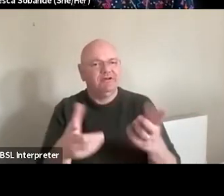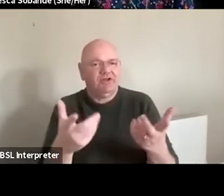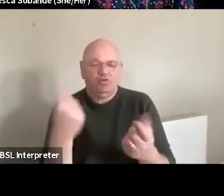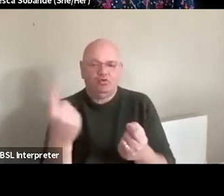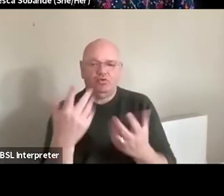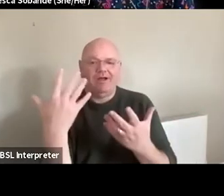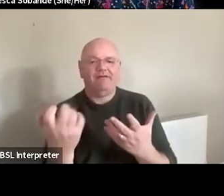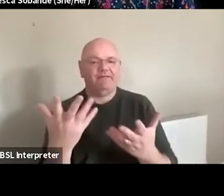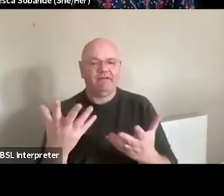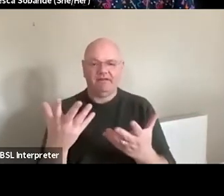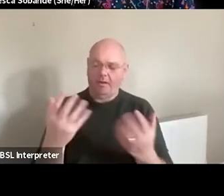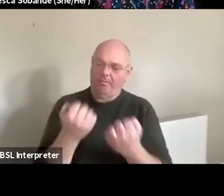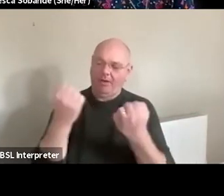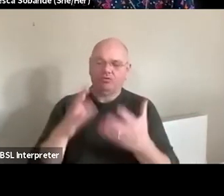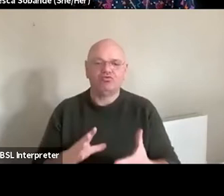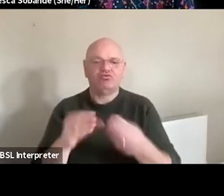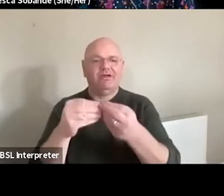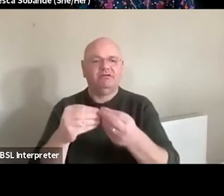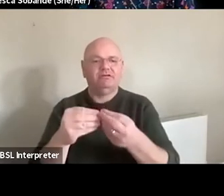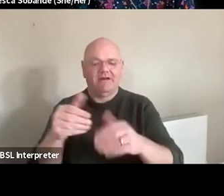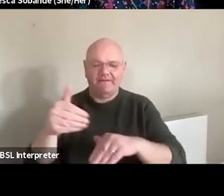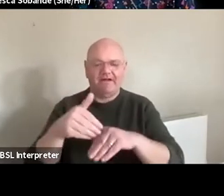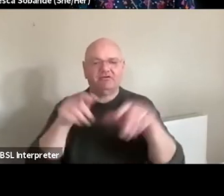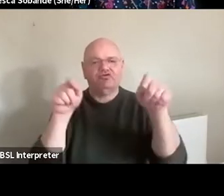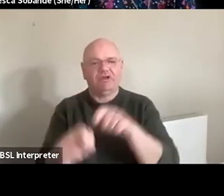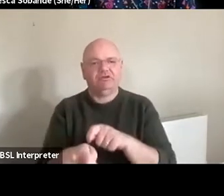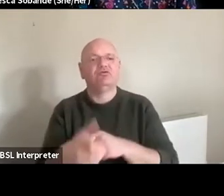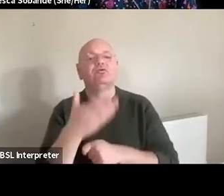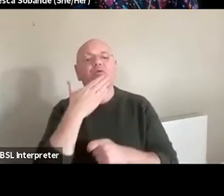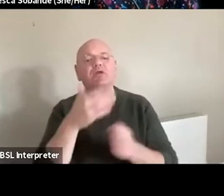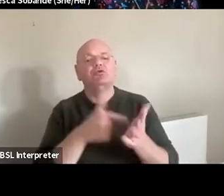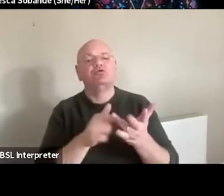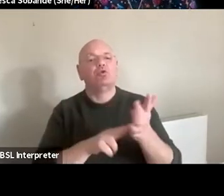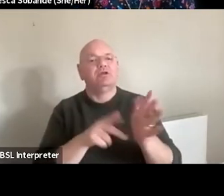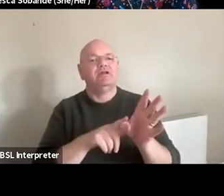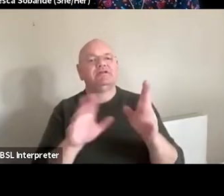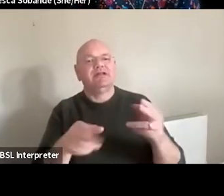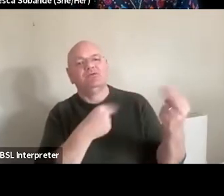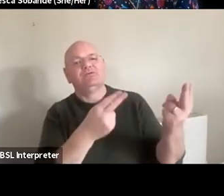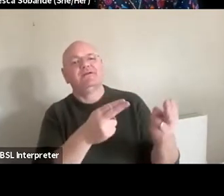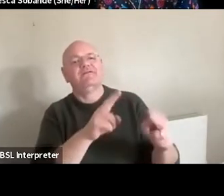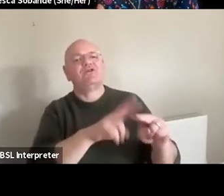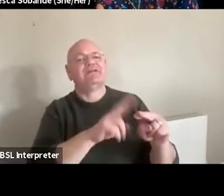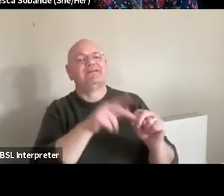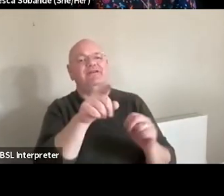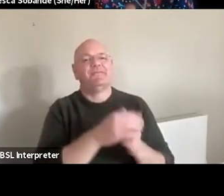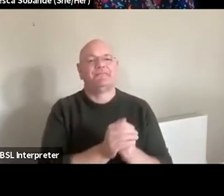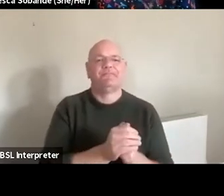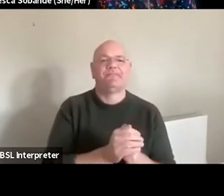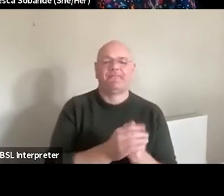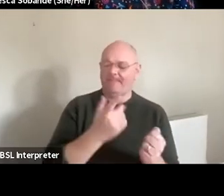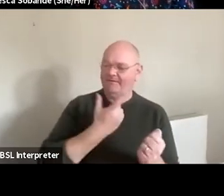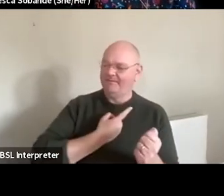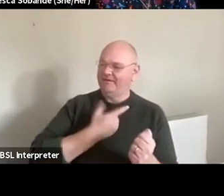Thank you, Tony. Francesca? Yeah, I was just thinking about the